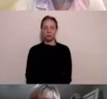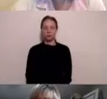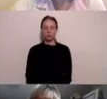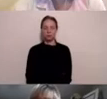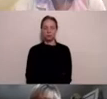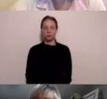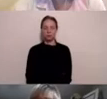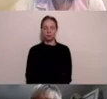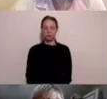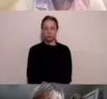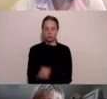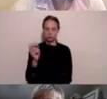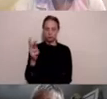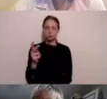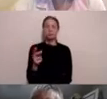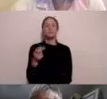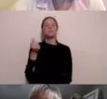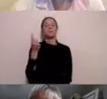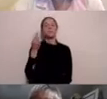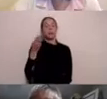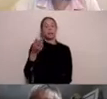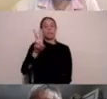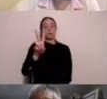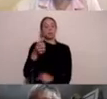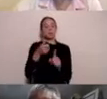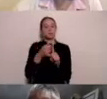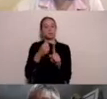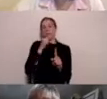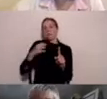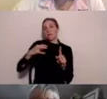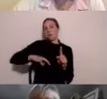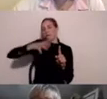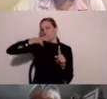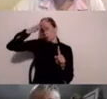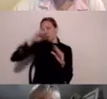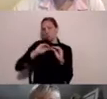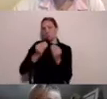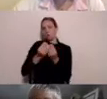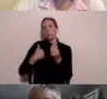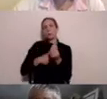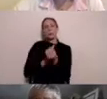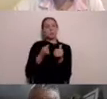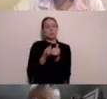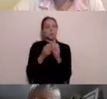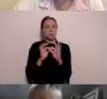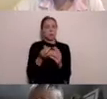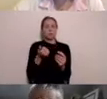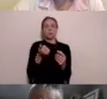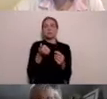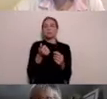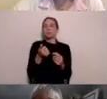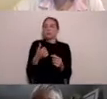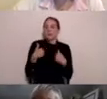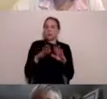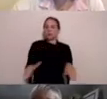All right. Hands and Voices is a nonprofit parent organization supporting families with children who are deaf and hard of hearing, or